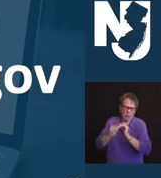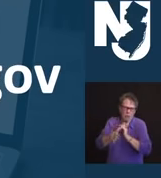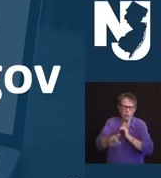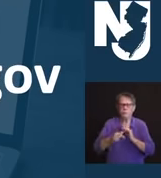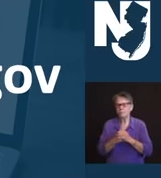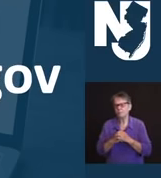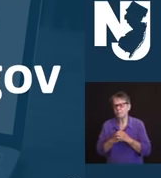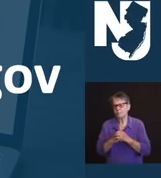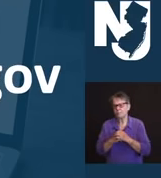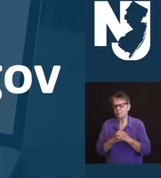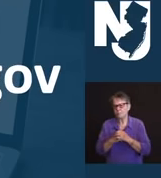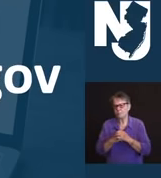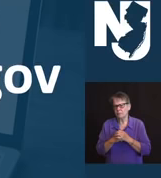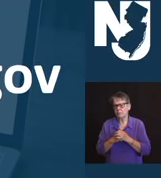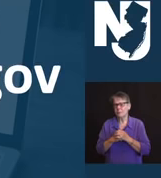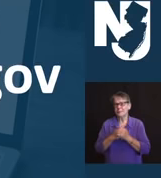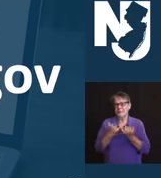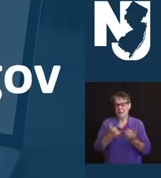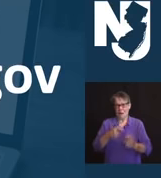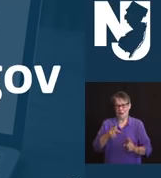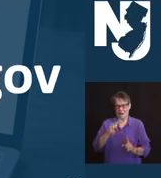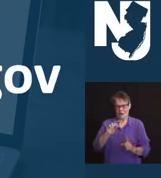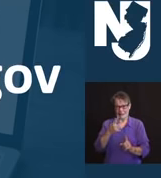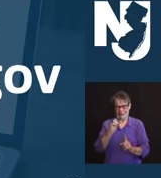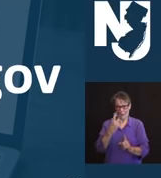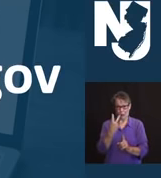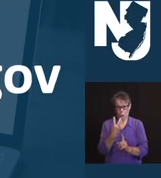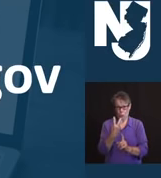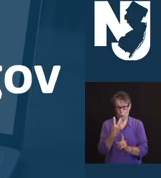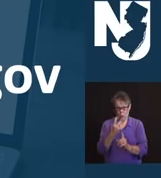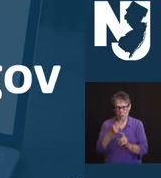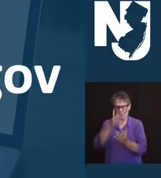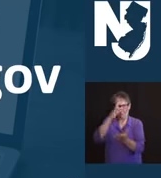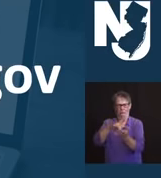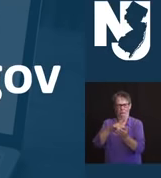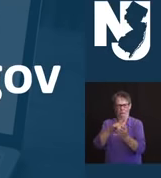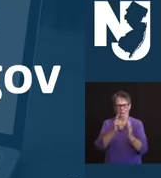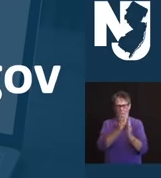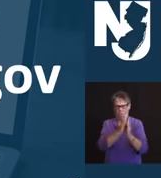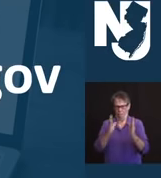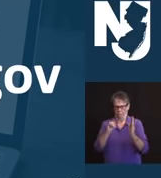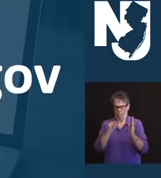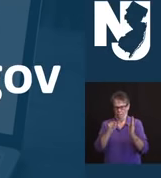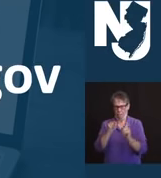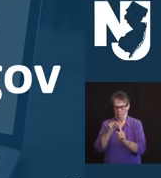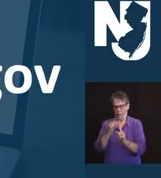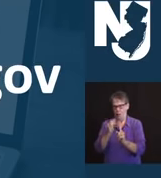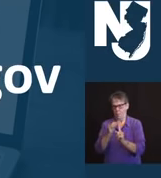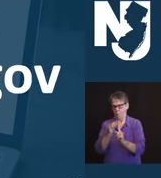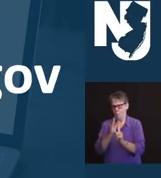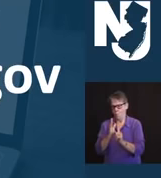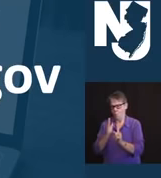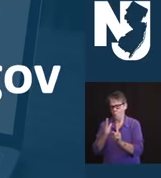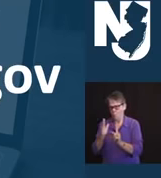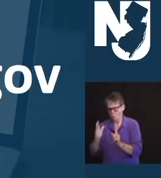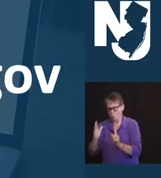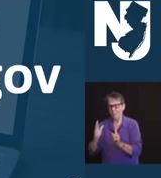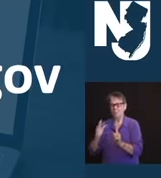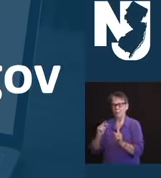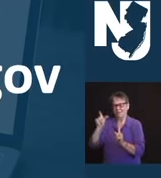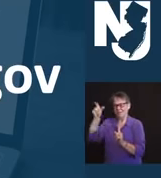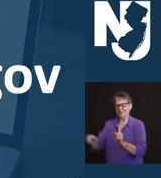very confident where things are heading. If we continue to be smart, we'll soon be able to set the date for our entry into